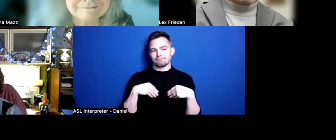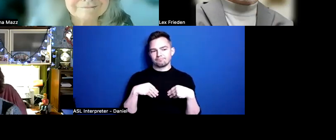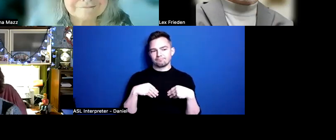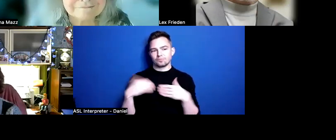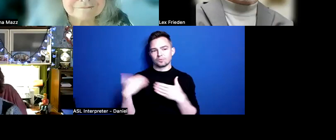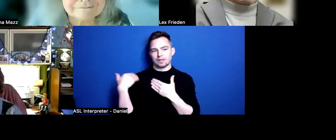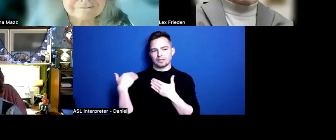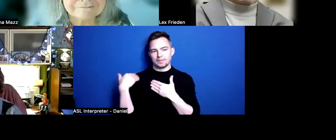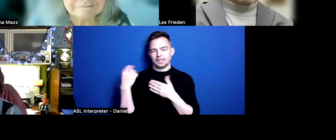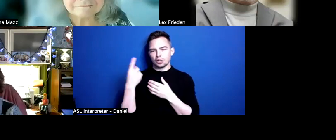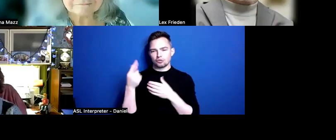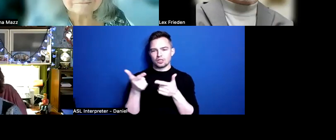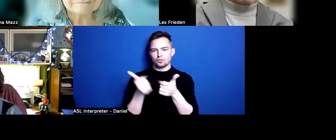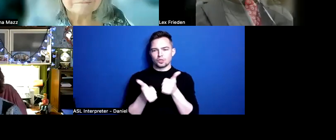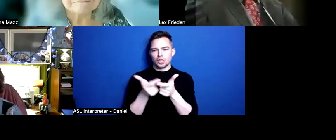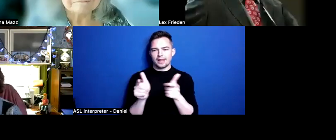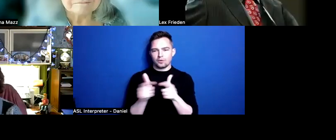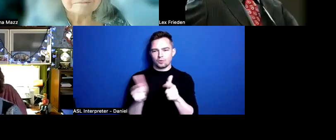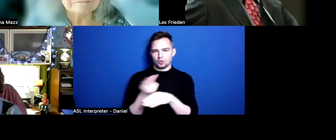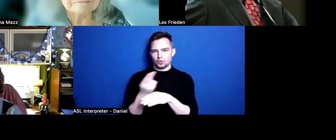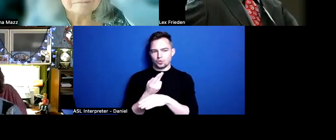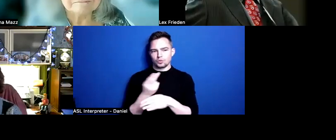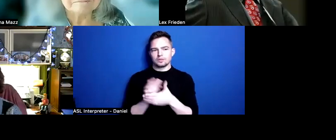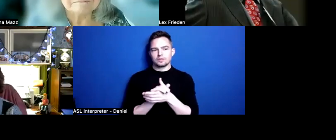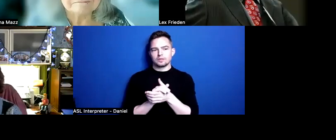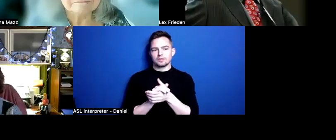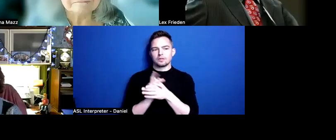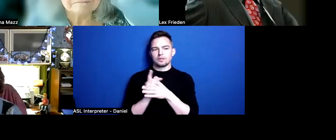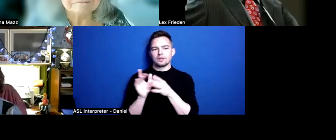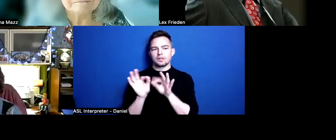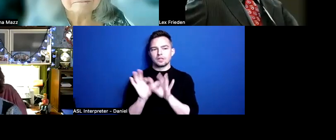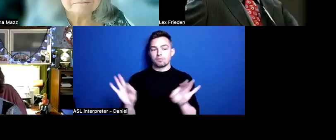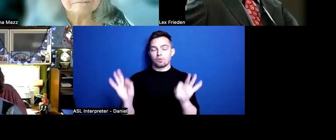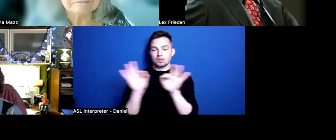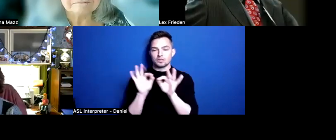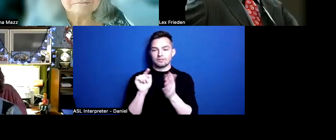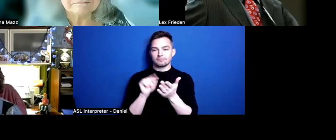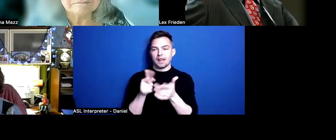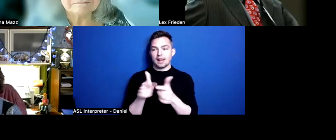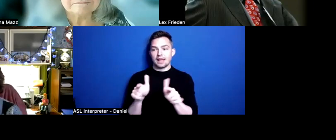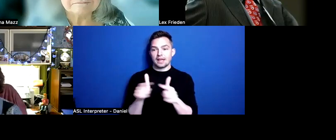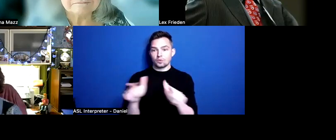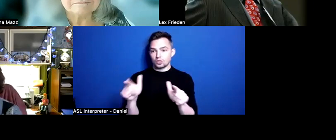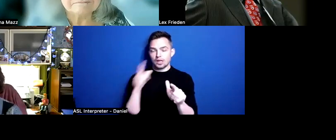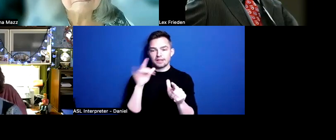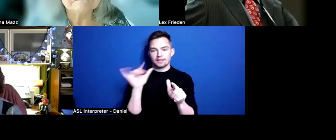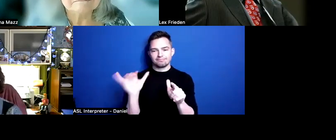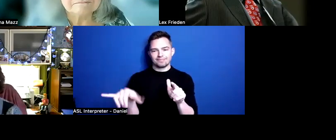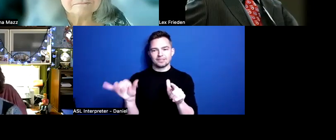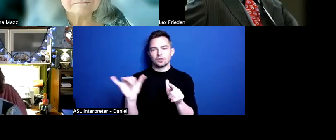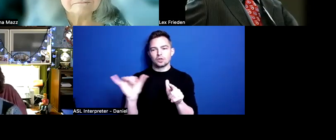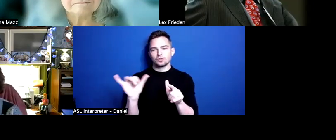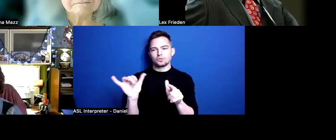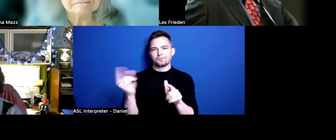understanding what language to use, the importance of language, I think is also something